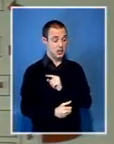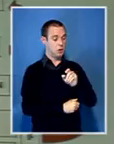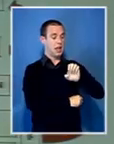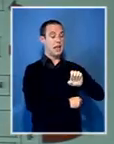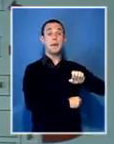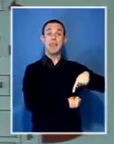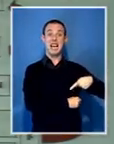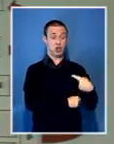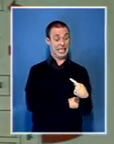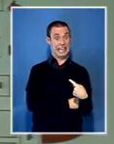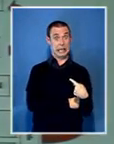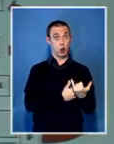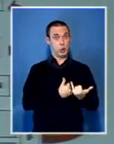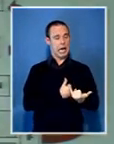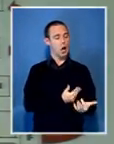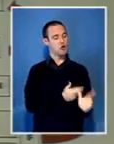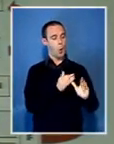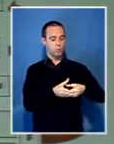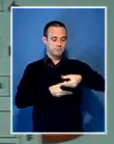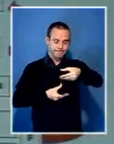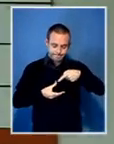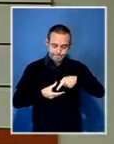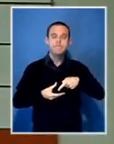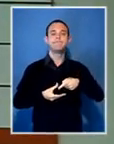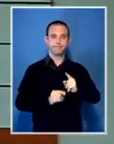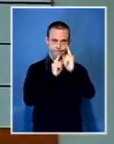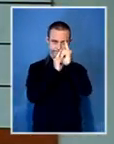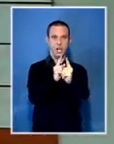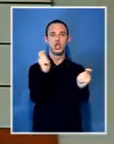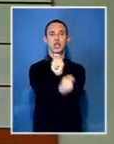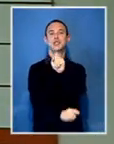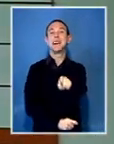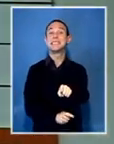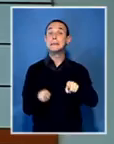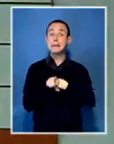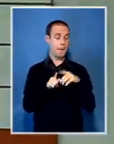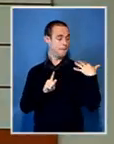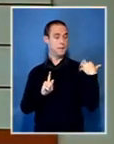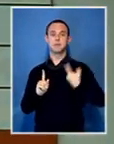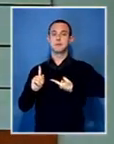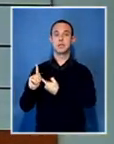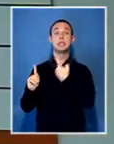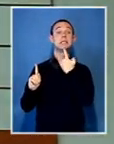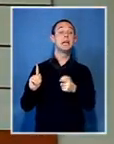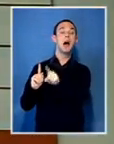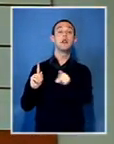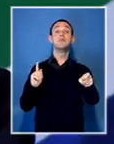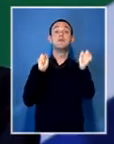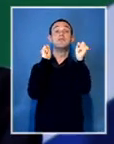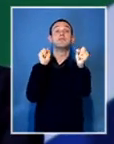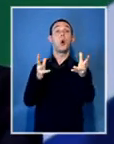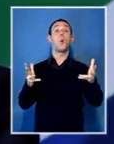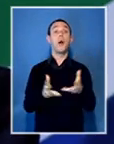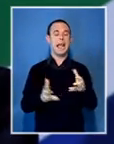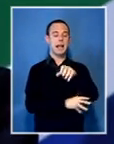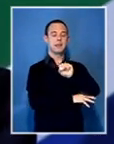has measurables: transform or suffer the consequences. That was Mbalula's message to sporting federations and bodies at